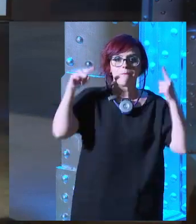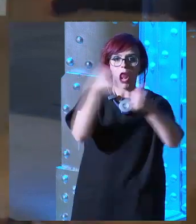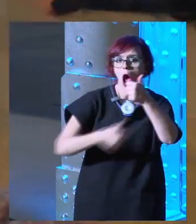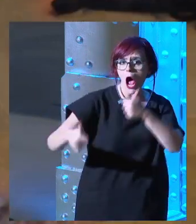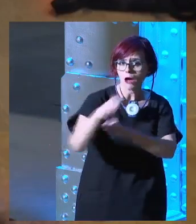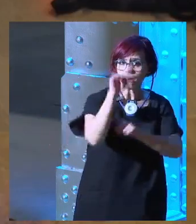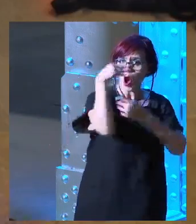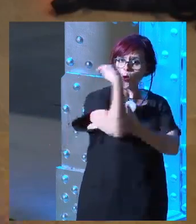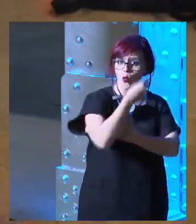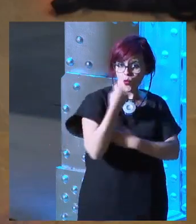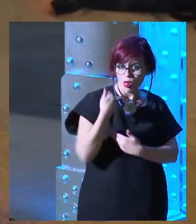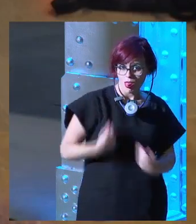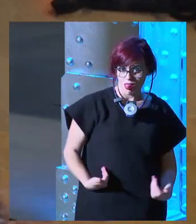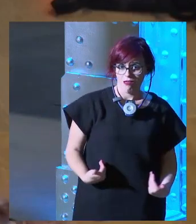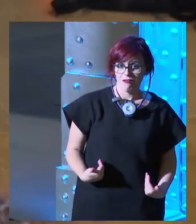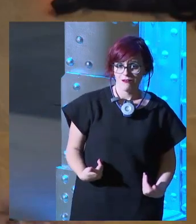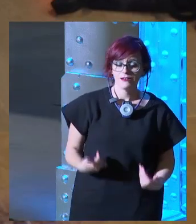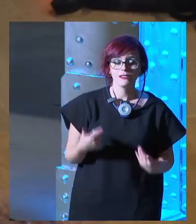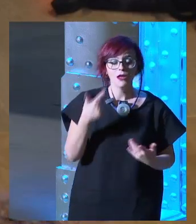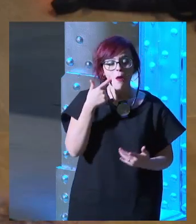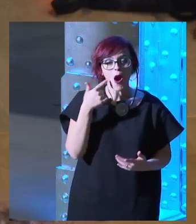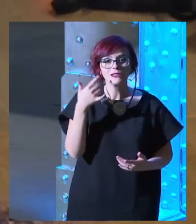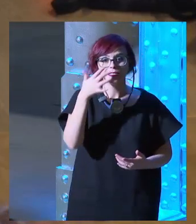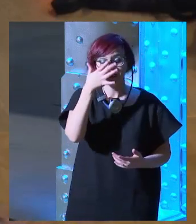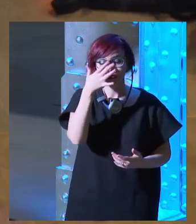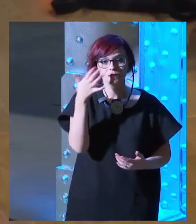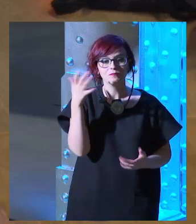Es sorprendente por